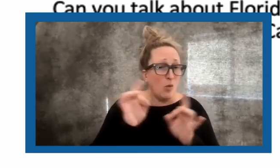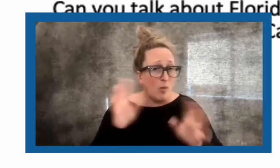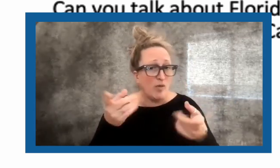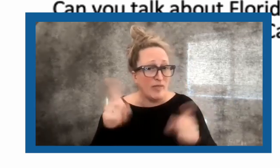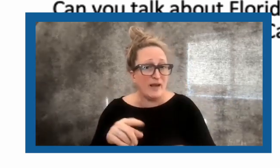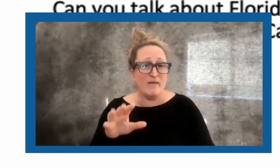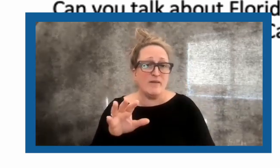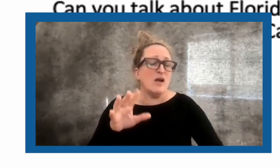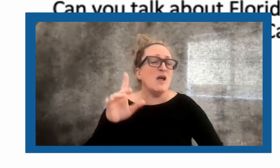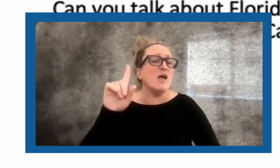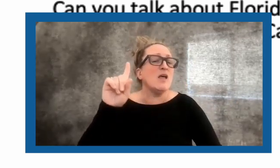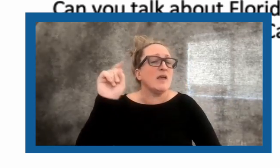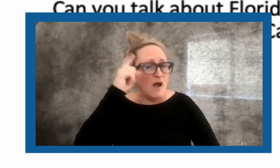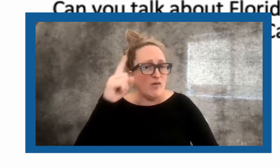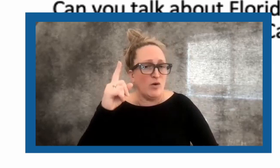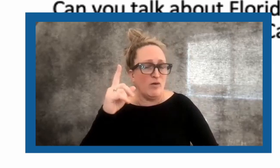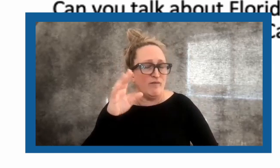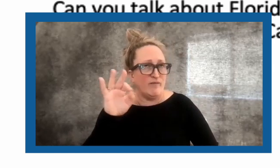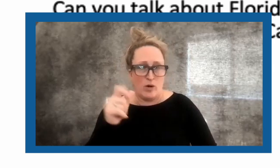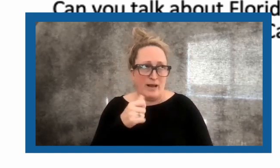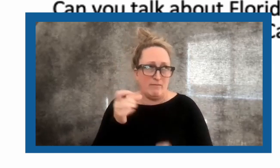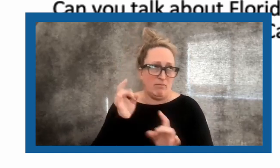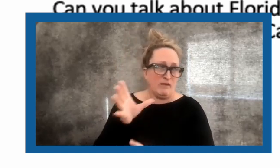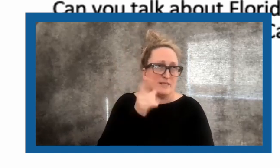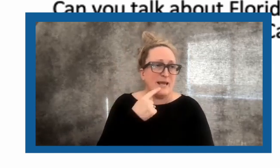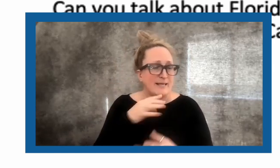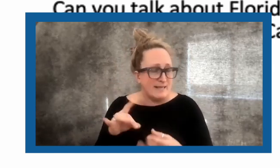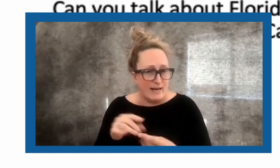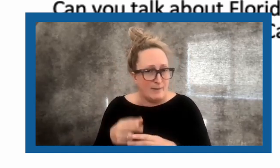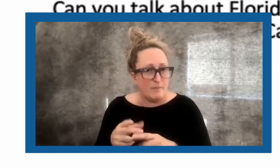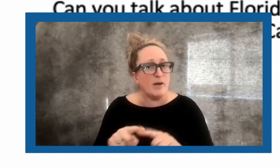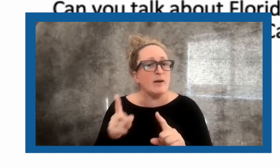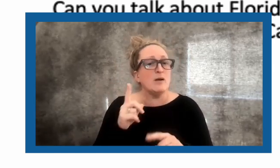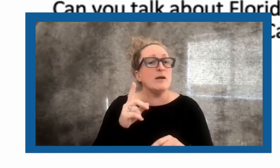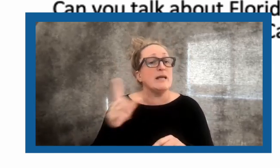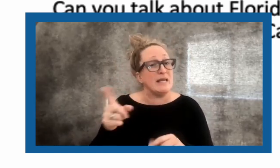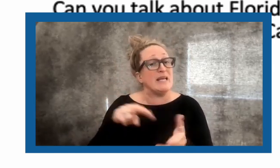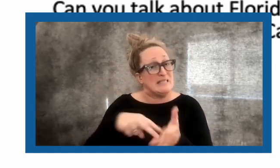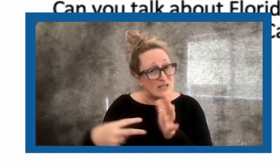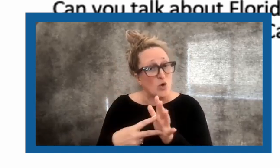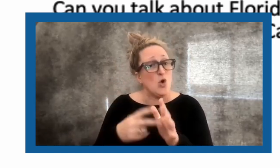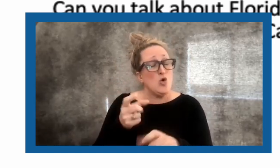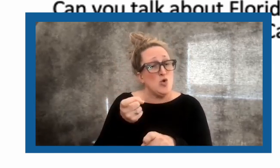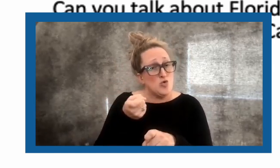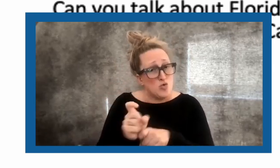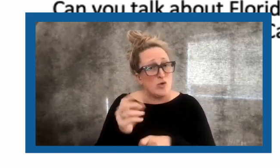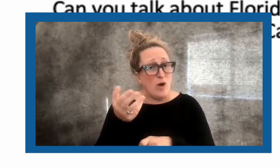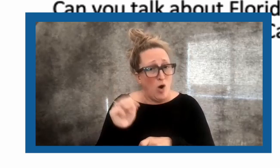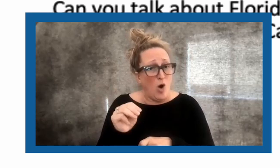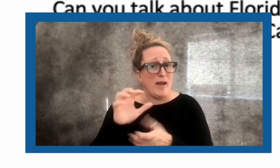his name, so I won't. Has been taken to intentionally, cruelly